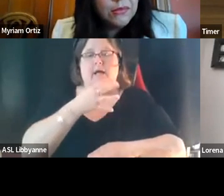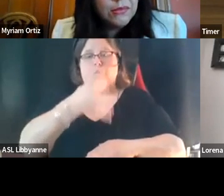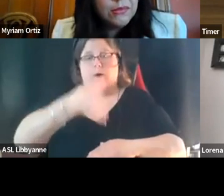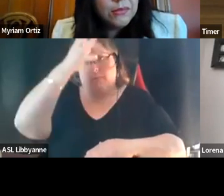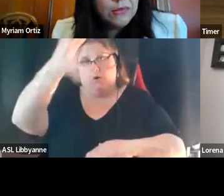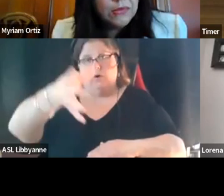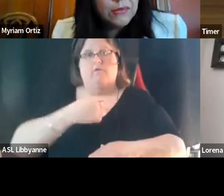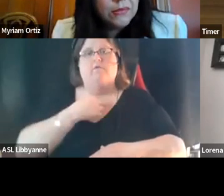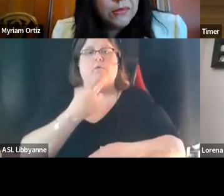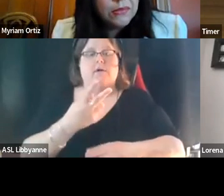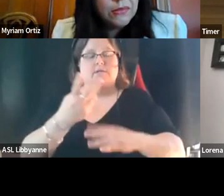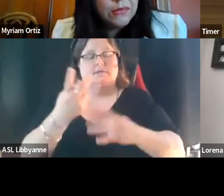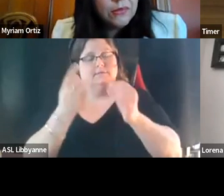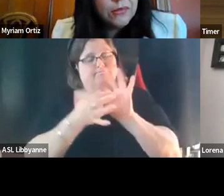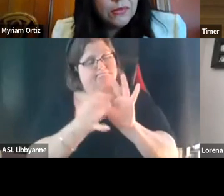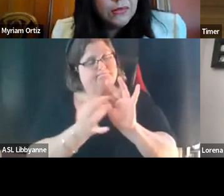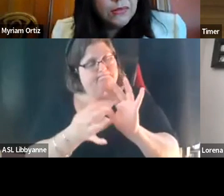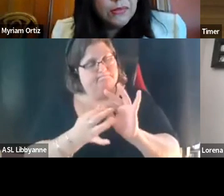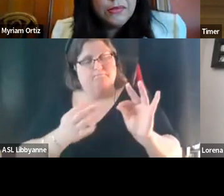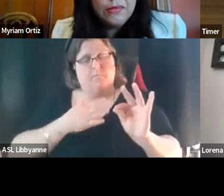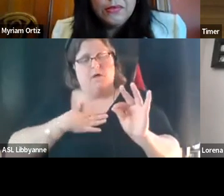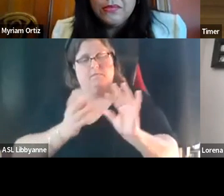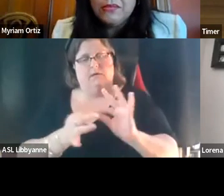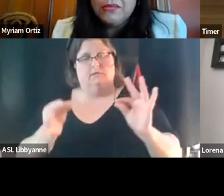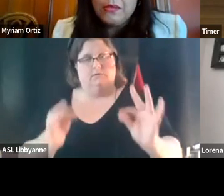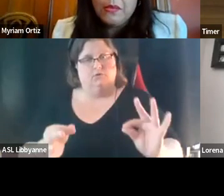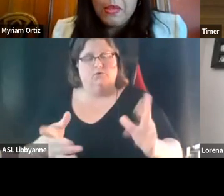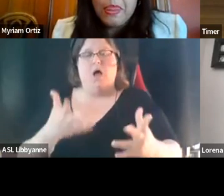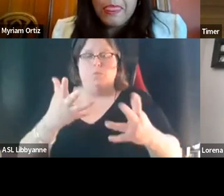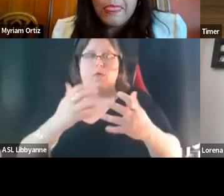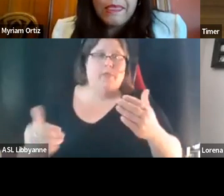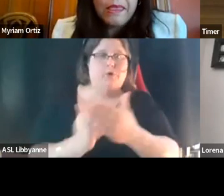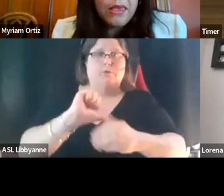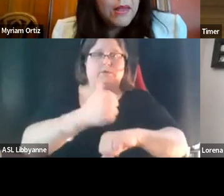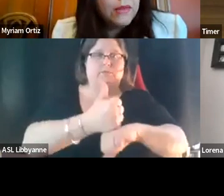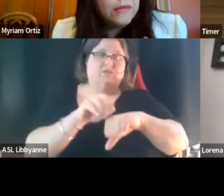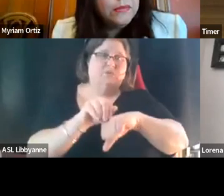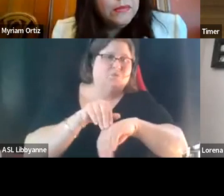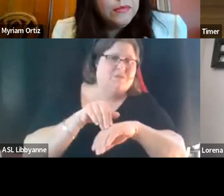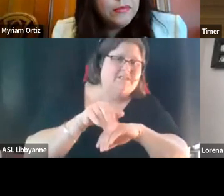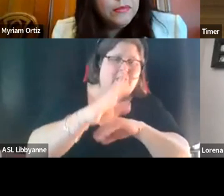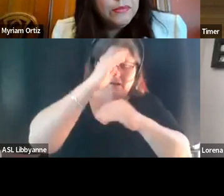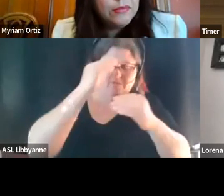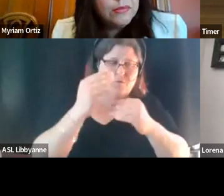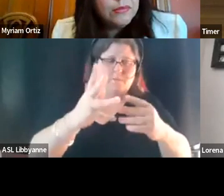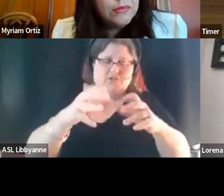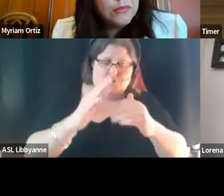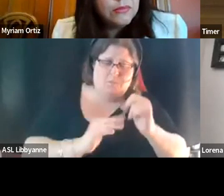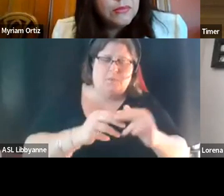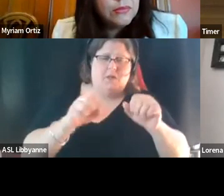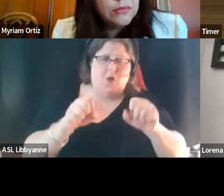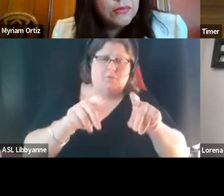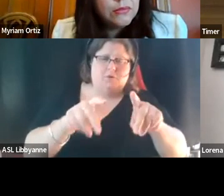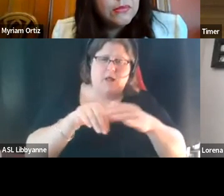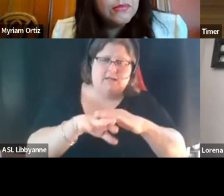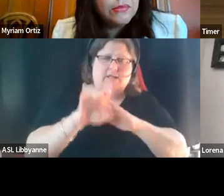grandparent. I want the new superintendent to be able to send the message and build the opportunities and the access